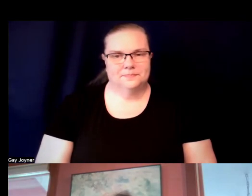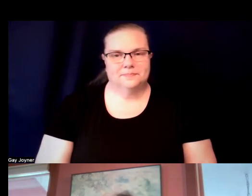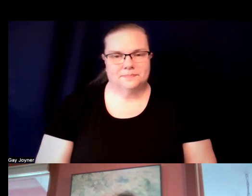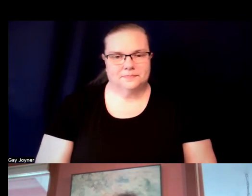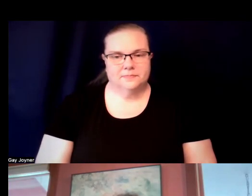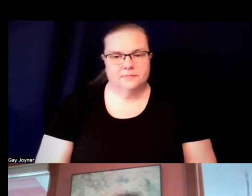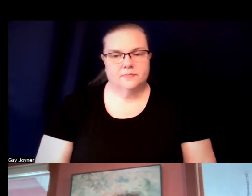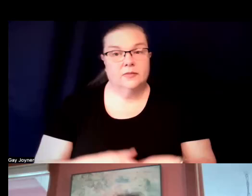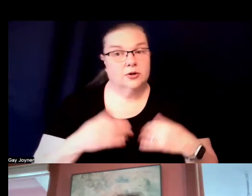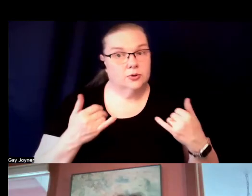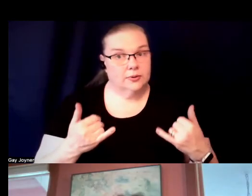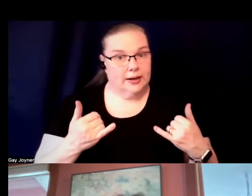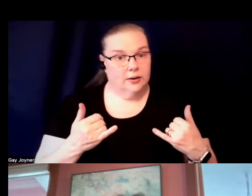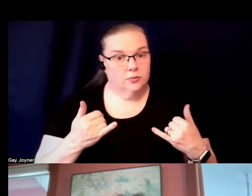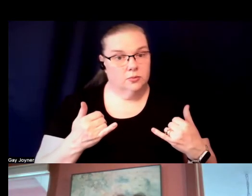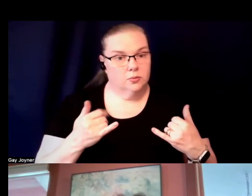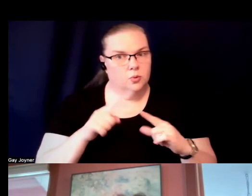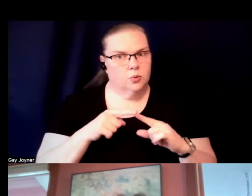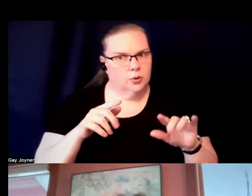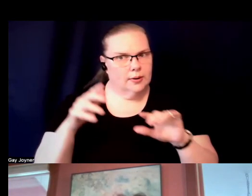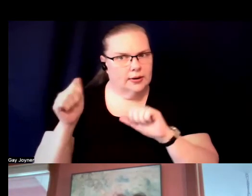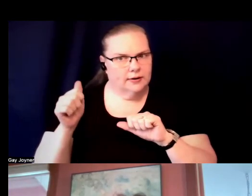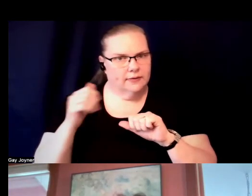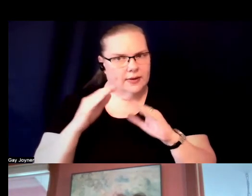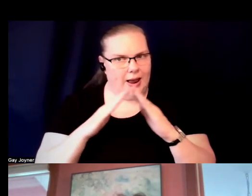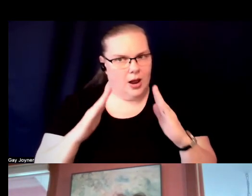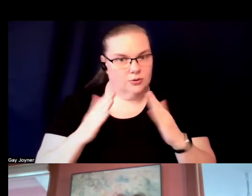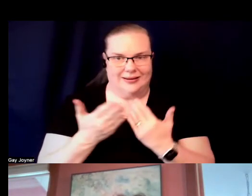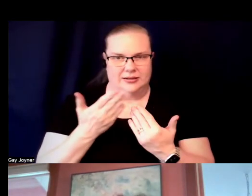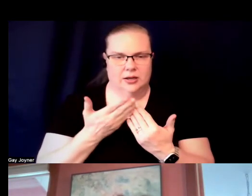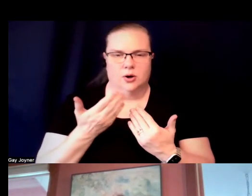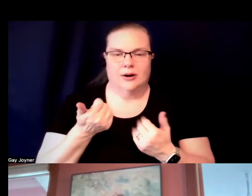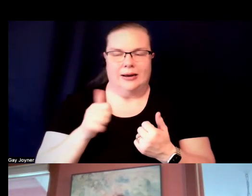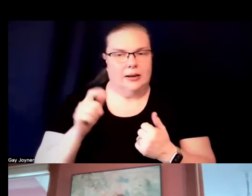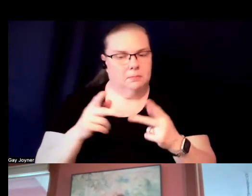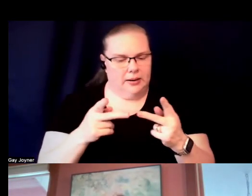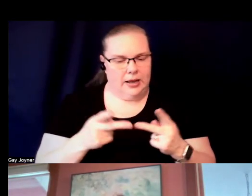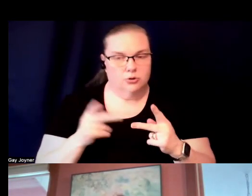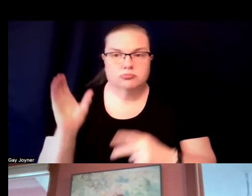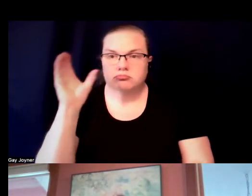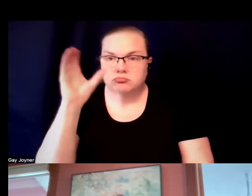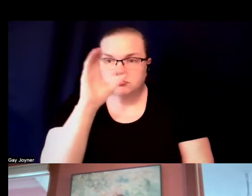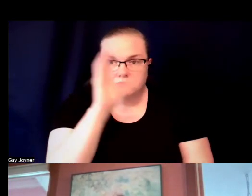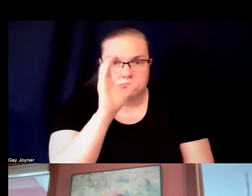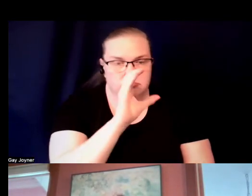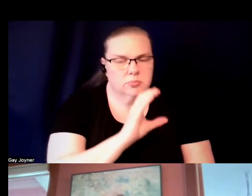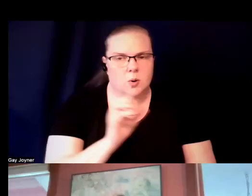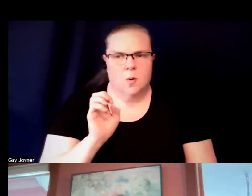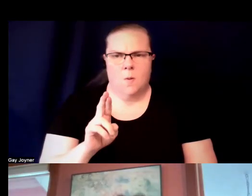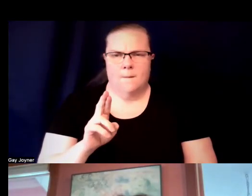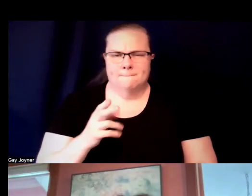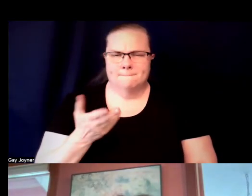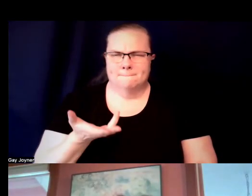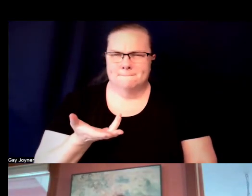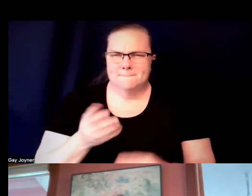So when you can go out of the house easily, are there any places you would go to look for scenes to paint, or is it more